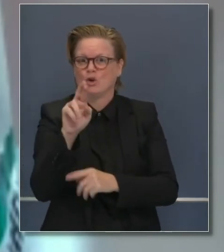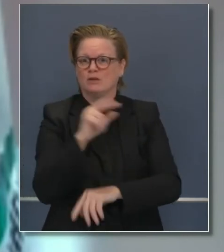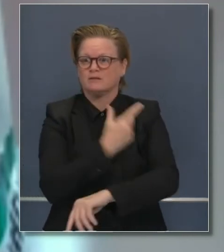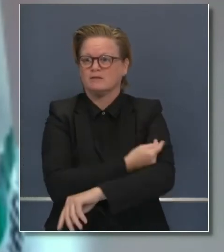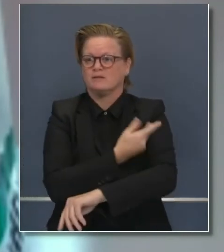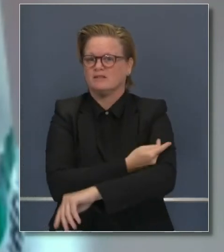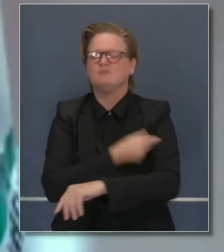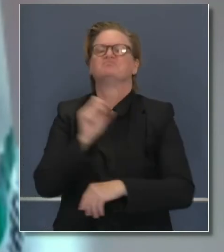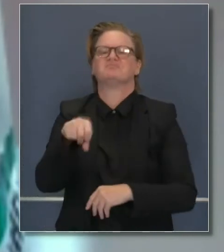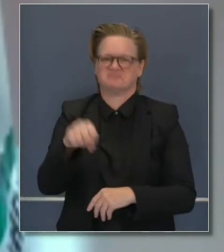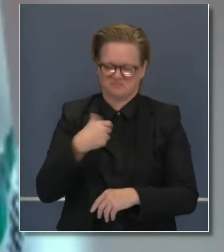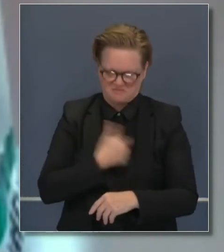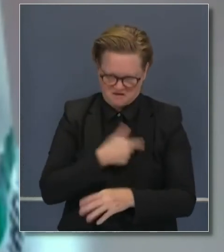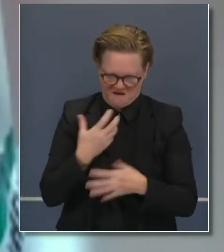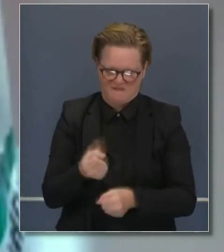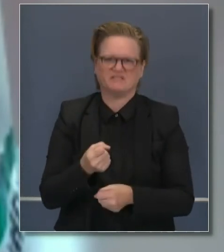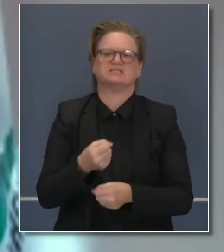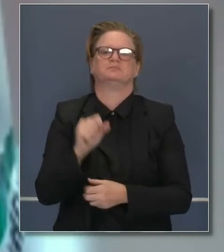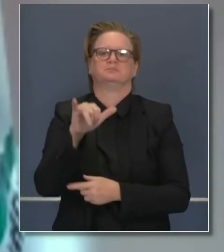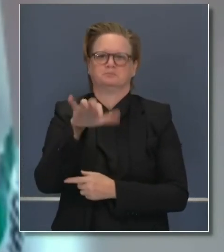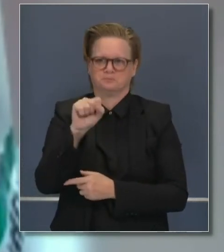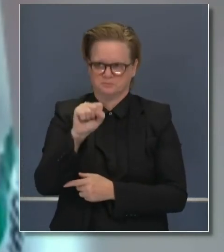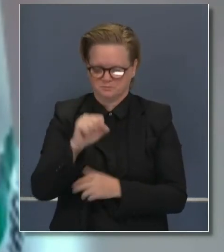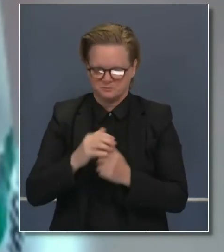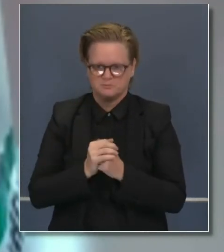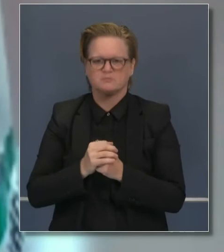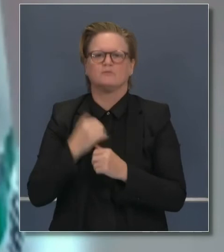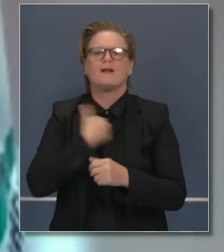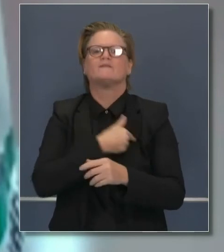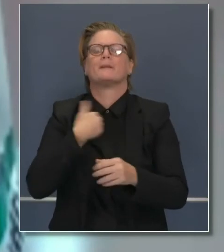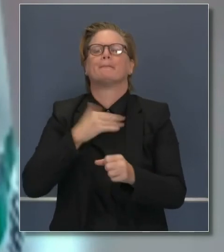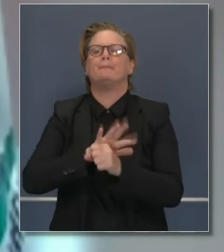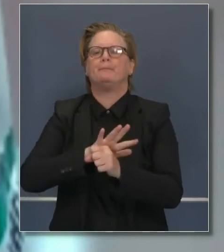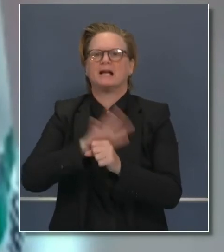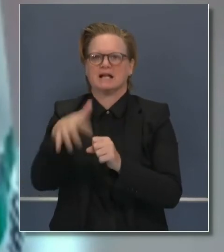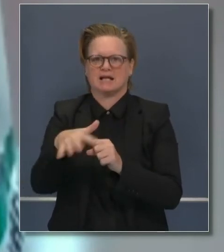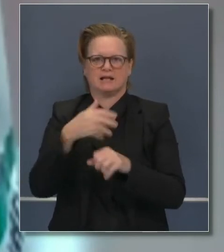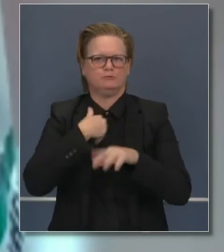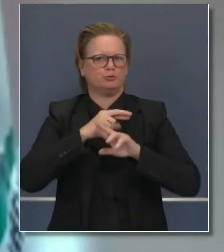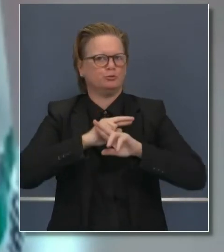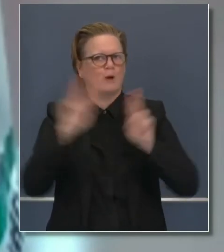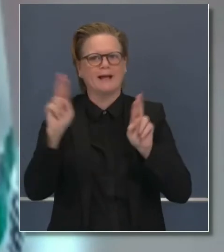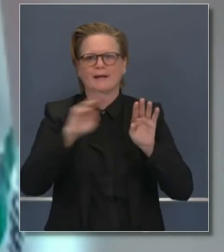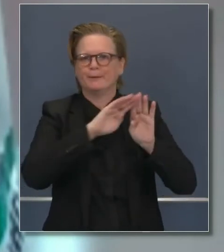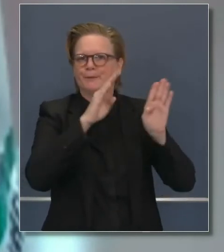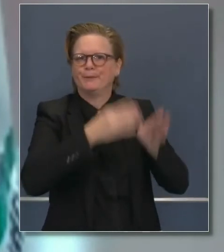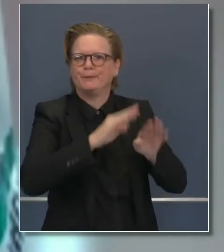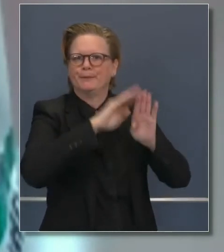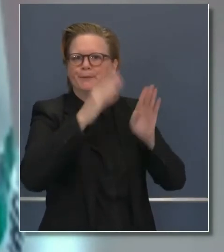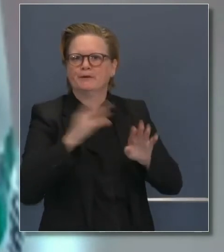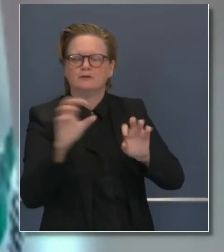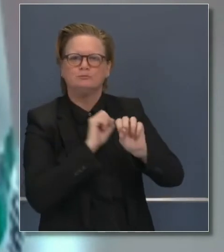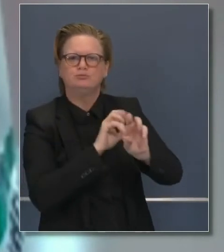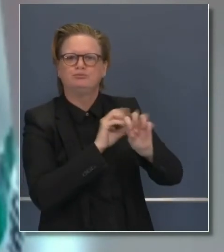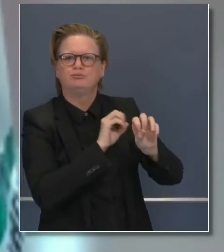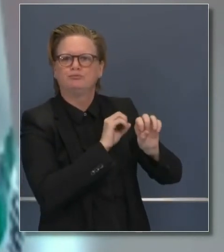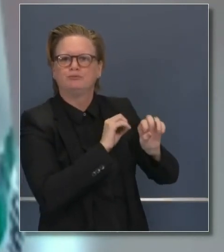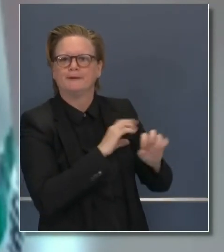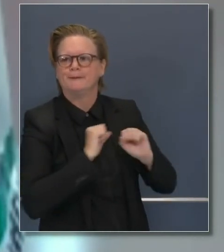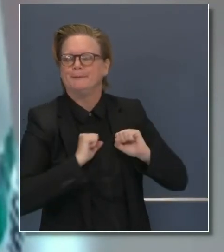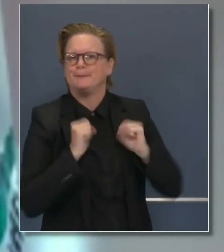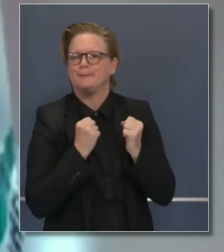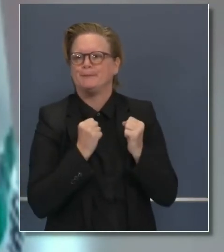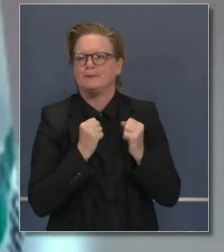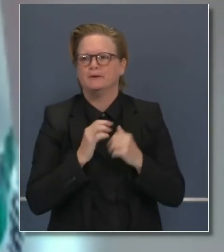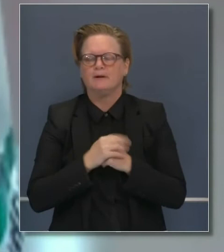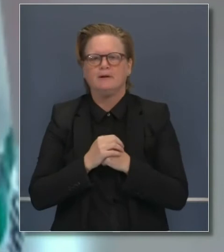have plenty of capacity to store it. And that's part of the conversation that we have today with those regional